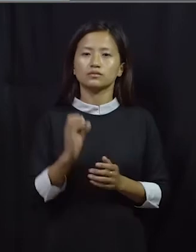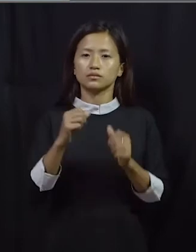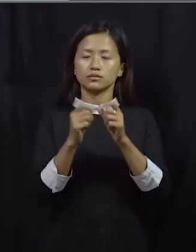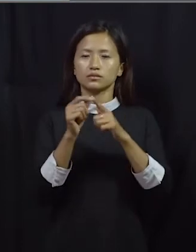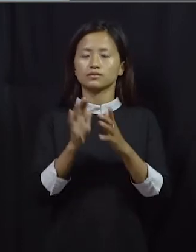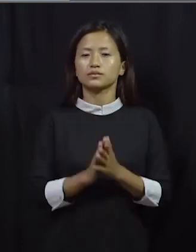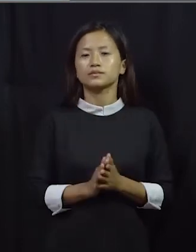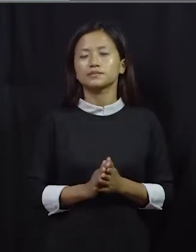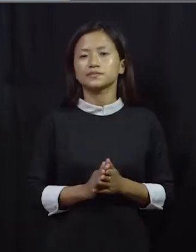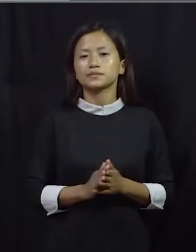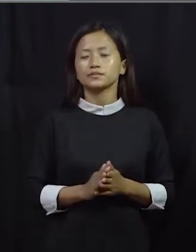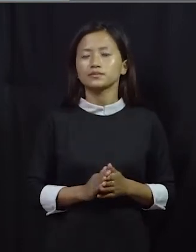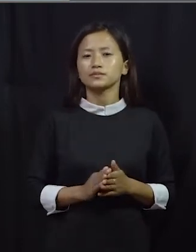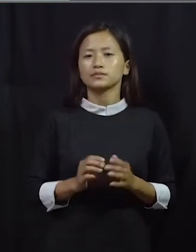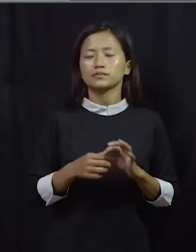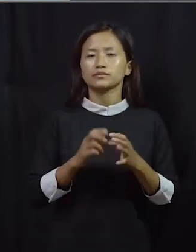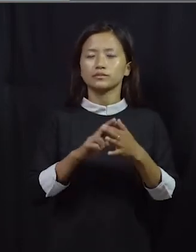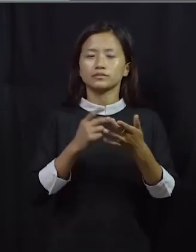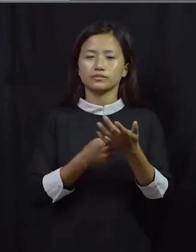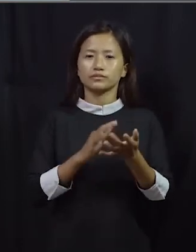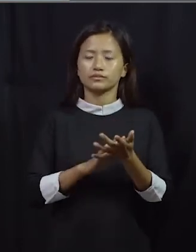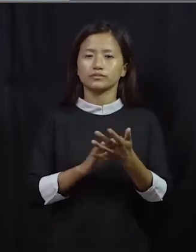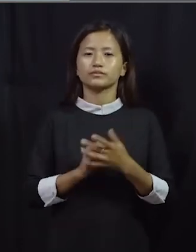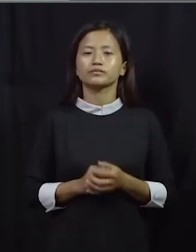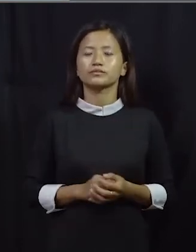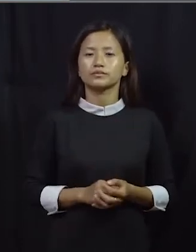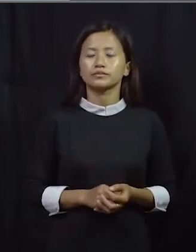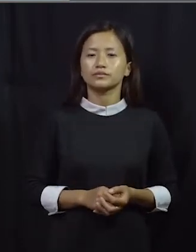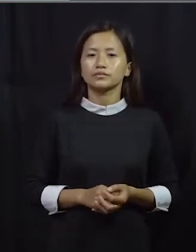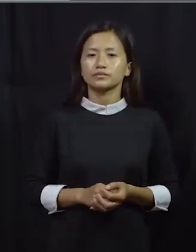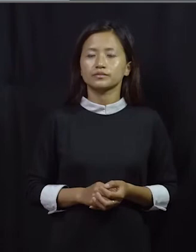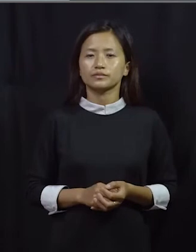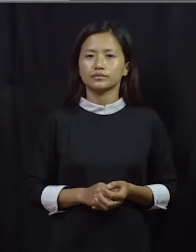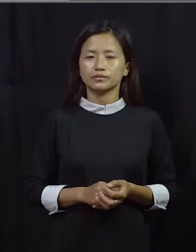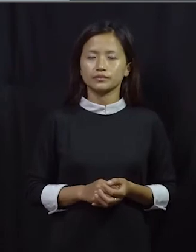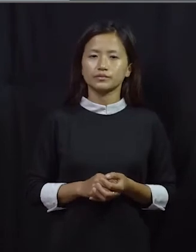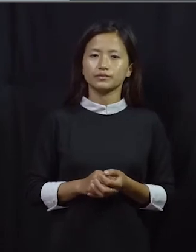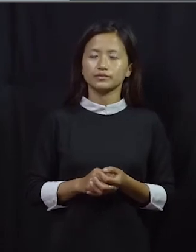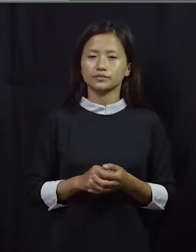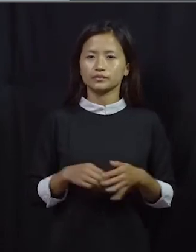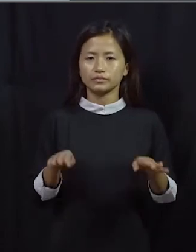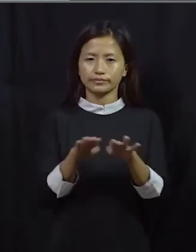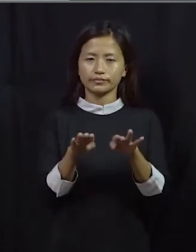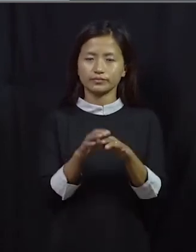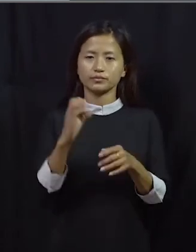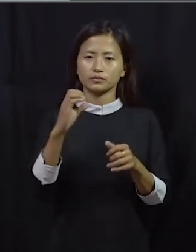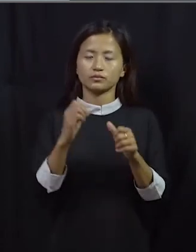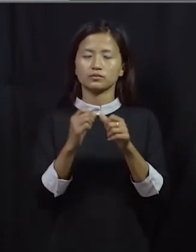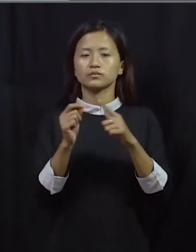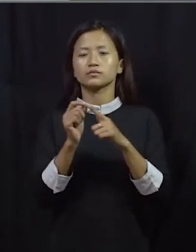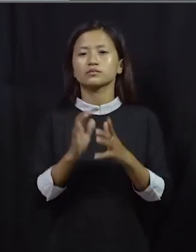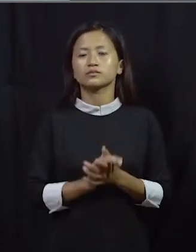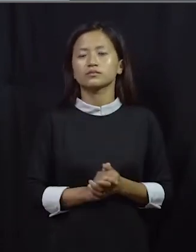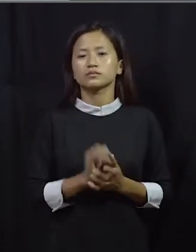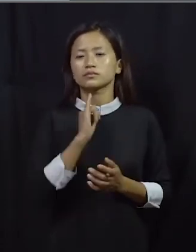the capitals of the firm stood at 2,40,000 and 3 lakhs. So this is an opening closing capital. Closing